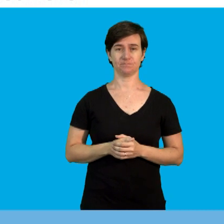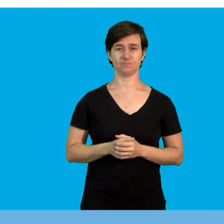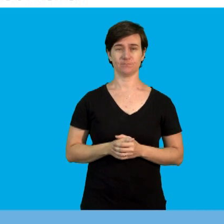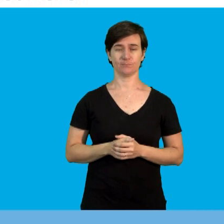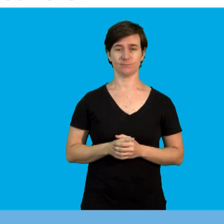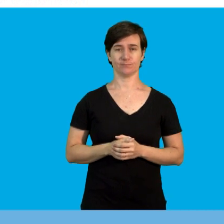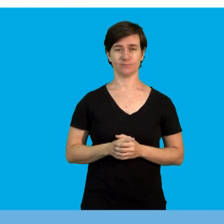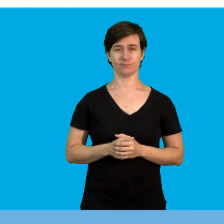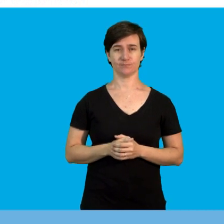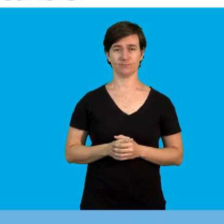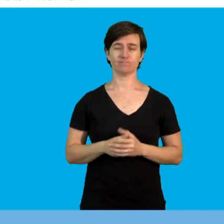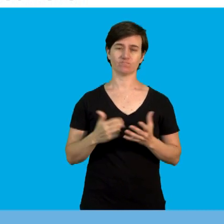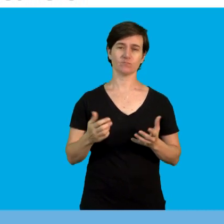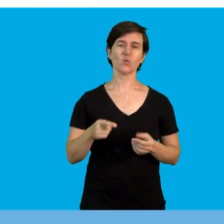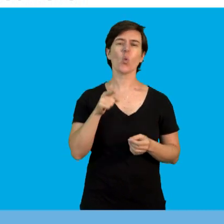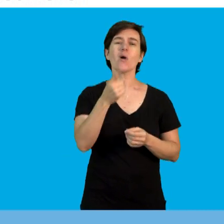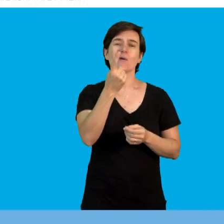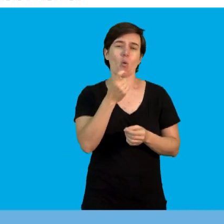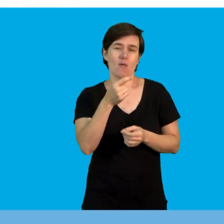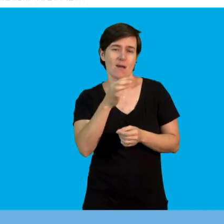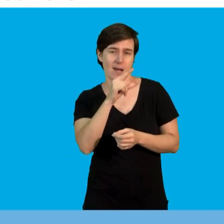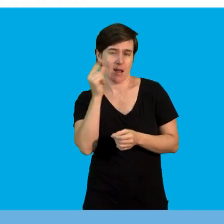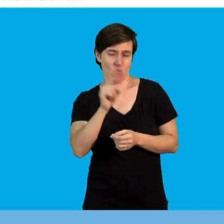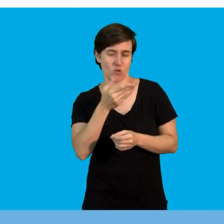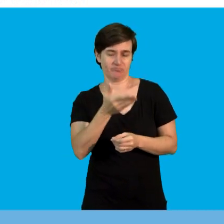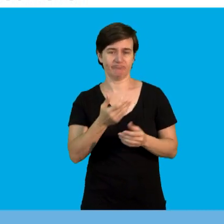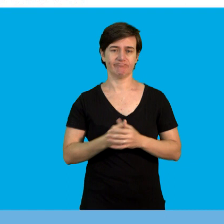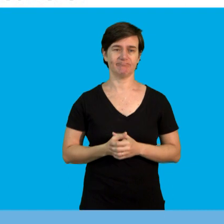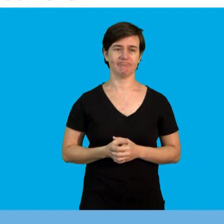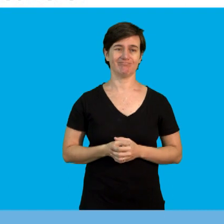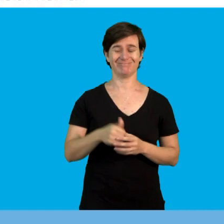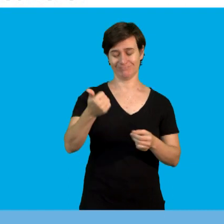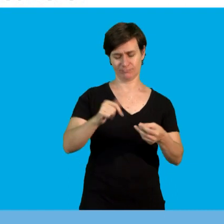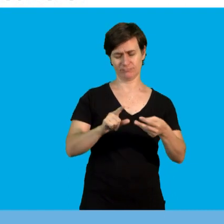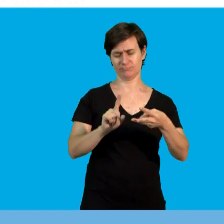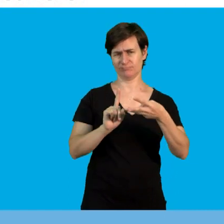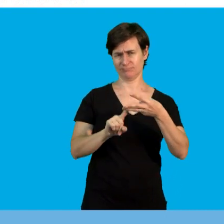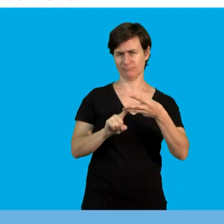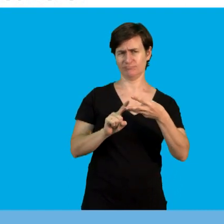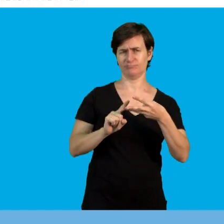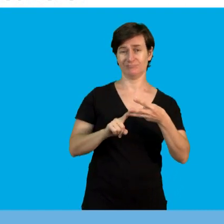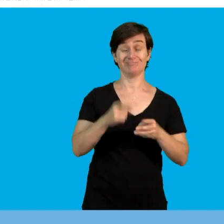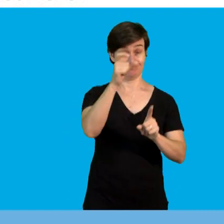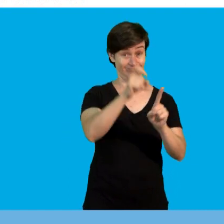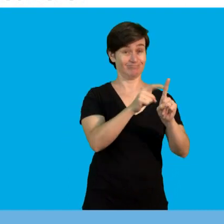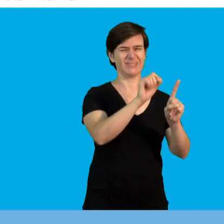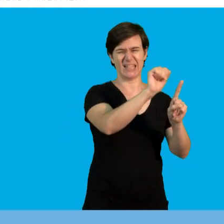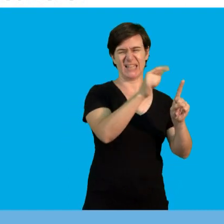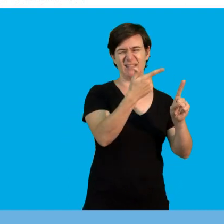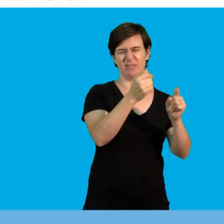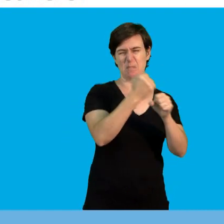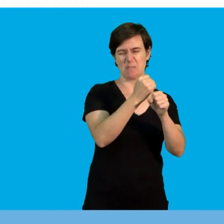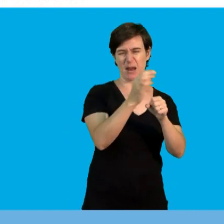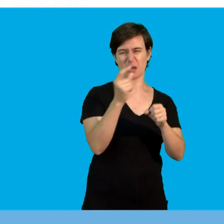They are acting as electrodes, or rather they are called electrodes. Then question 3, still referring to Clifford and his